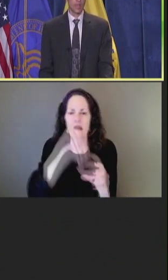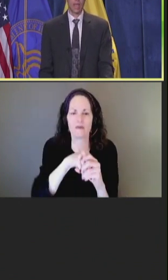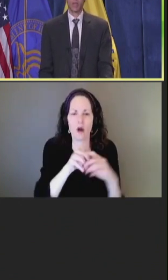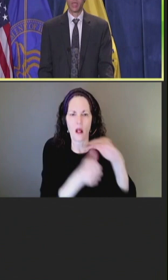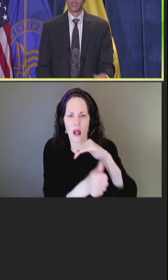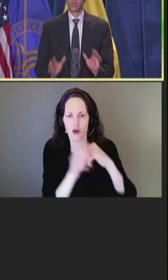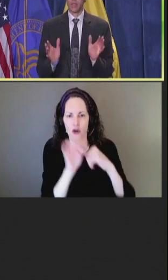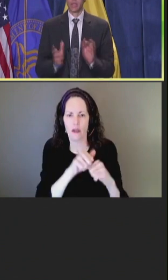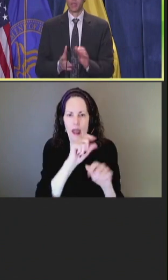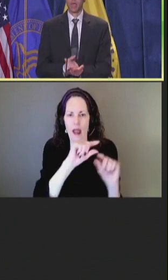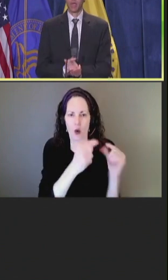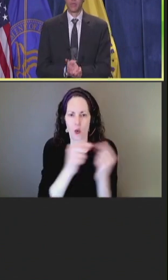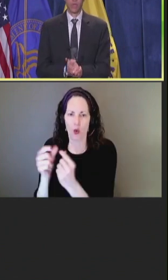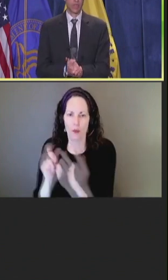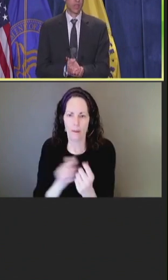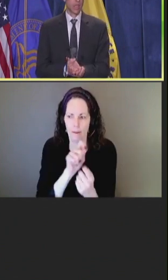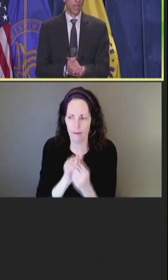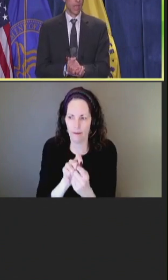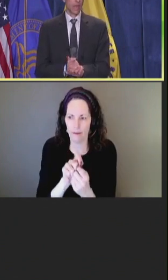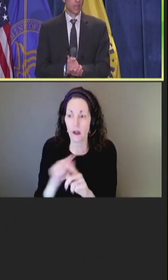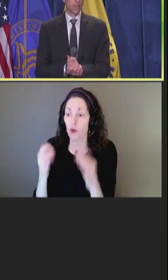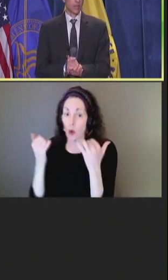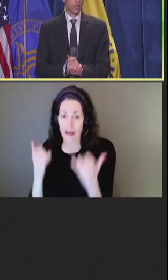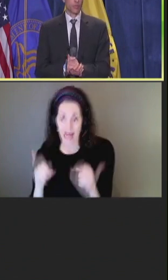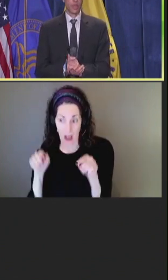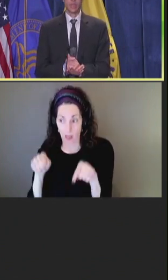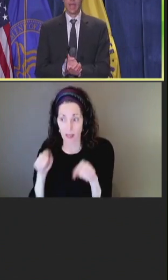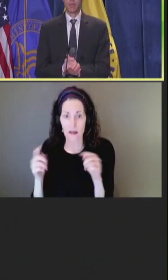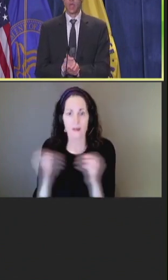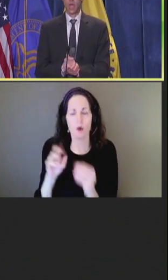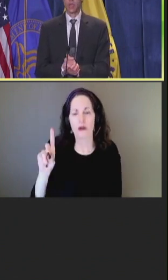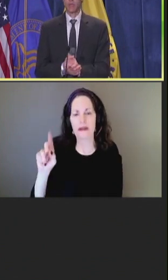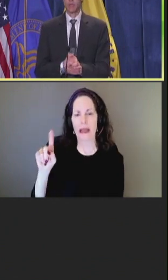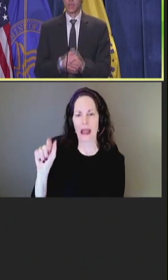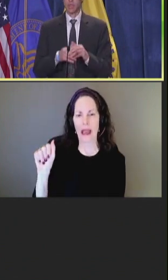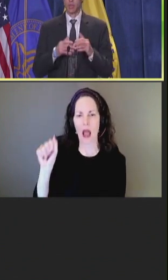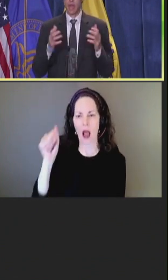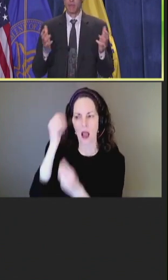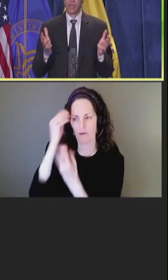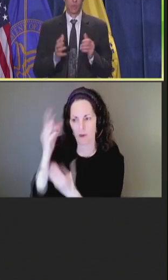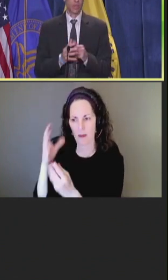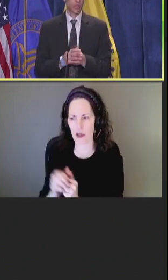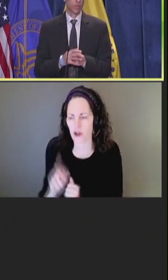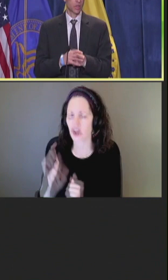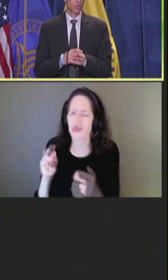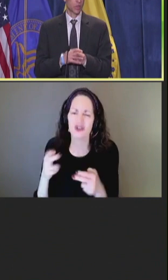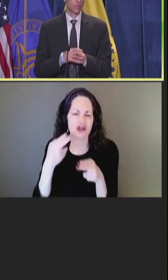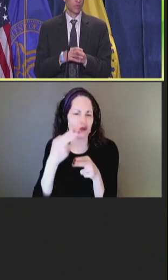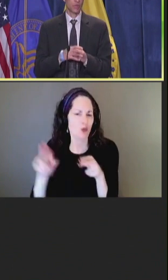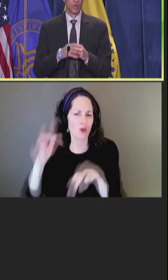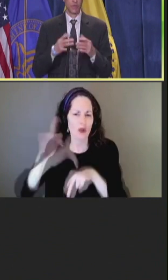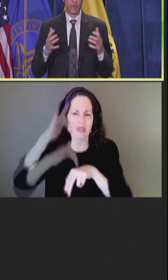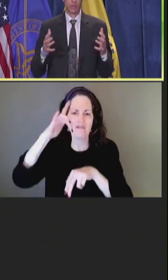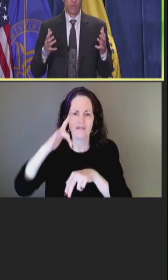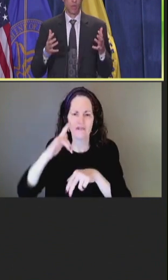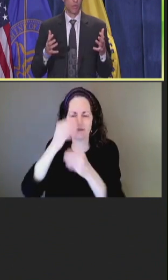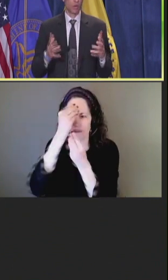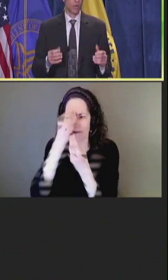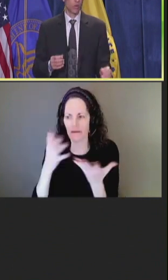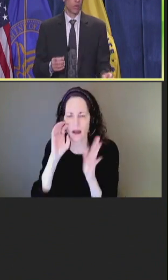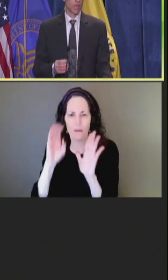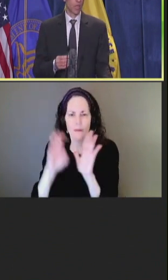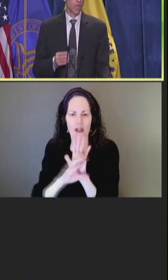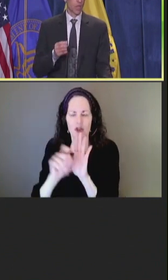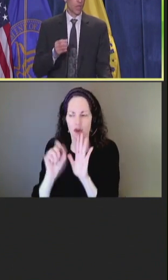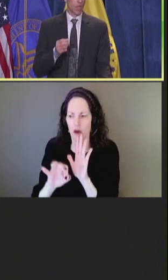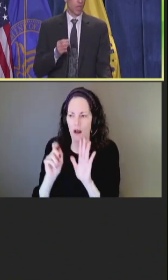Now we're getting into the data part of this, and this is just a brief snapshot of the demographics and what the results were of the overall